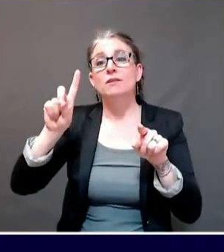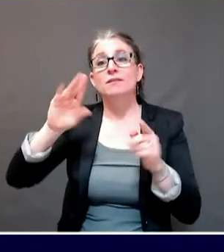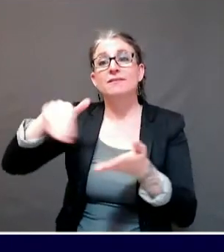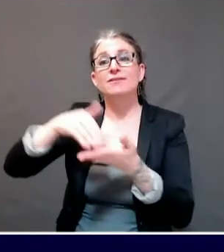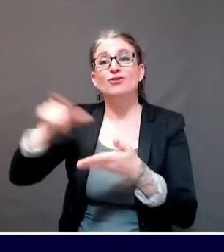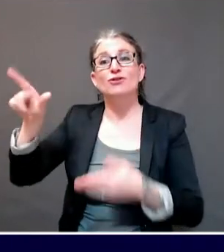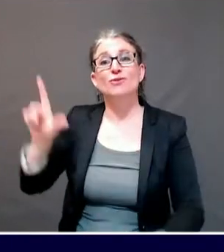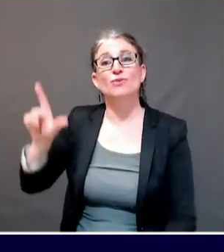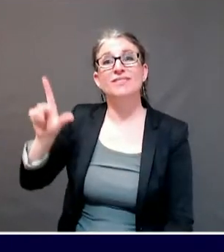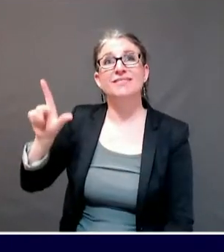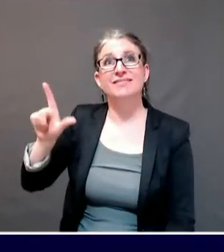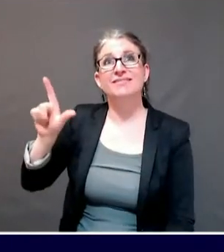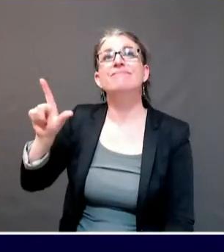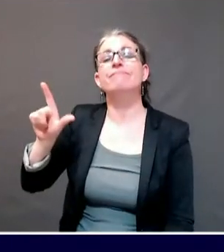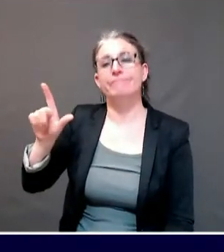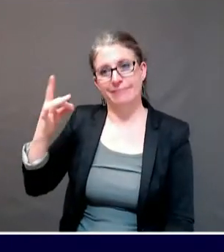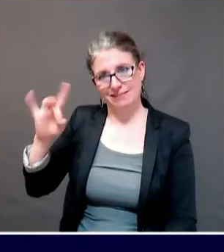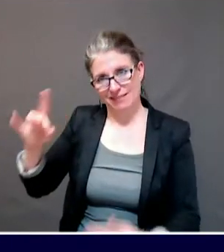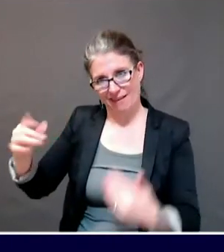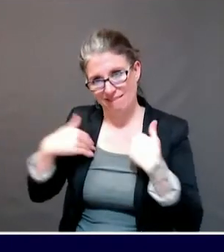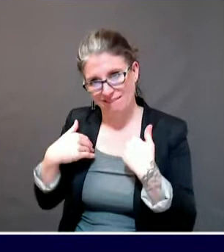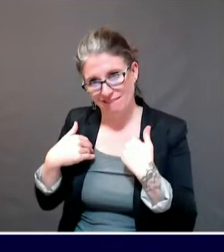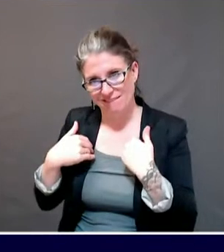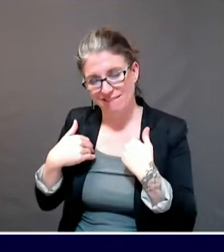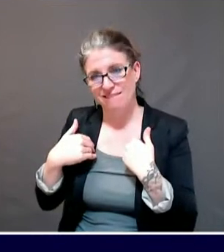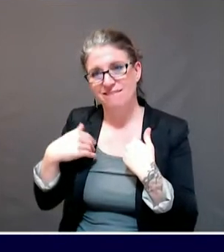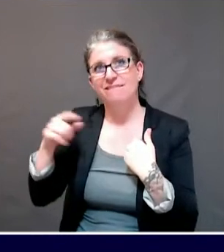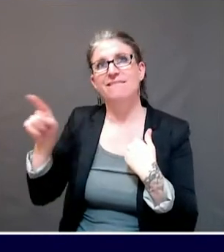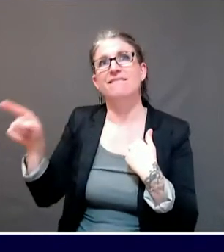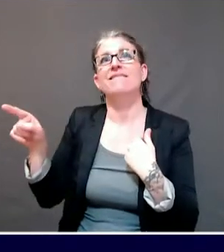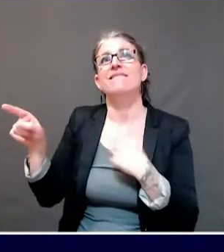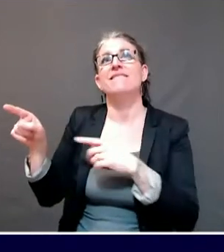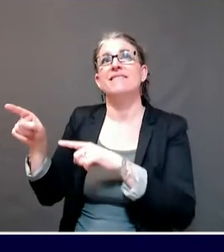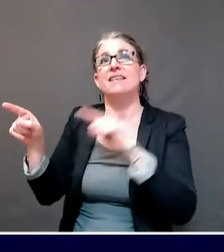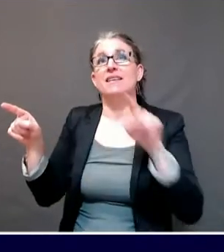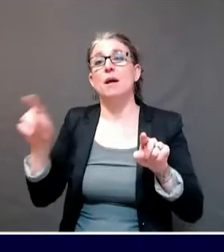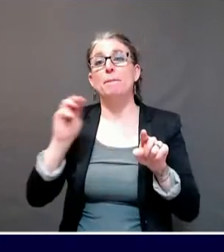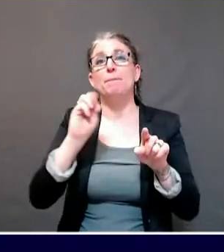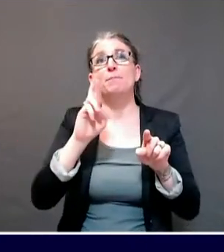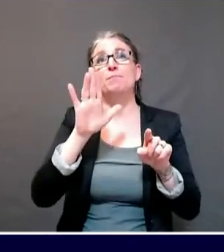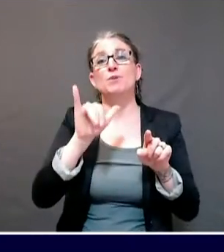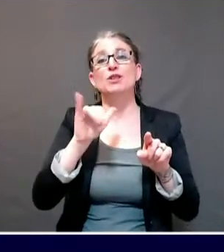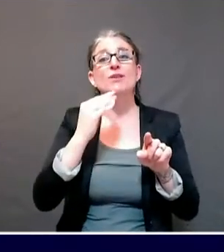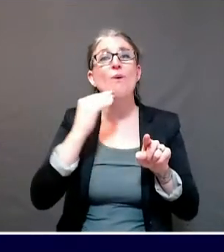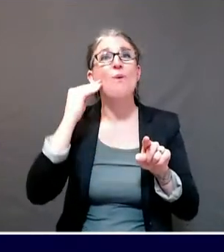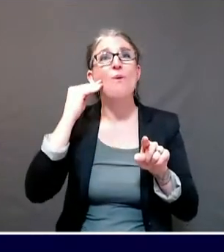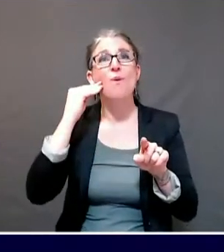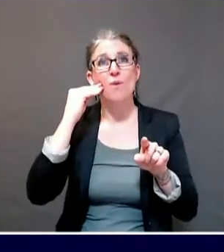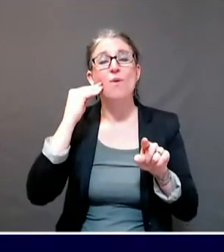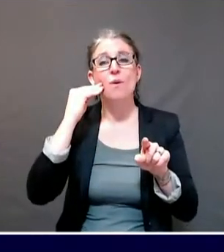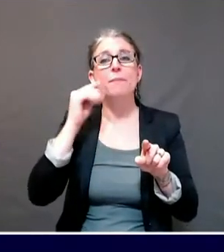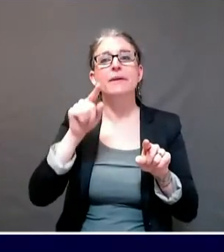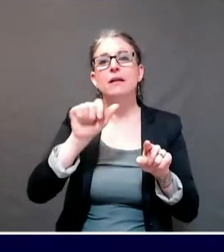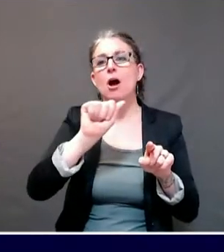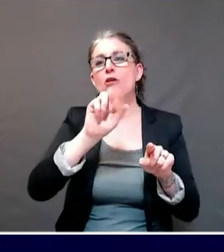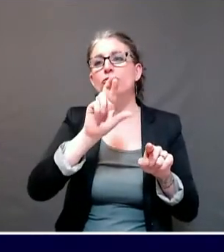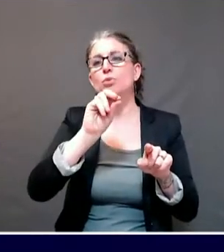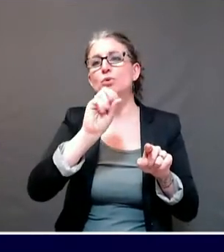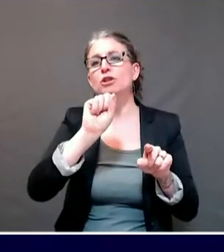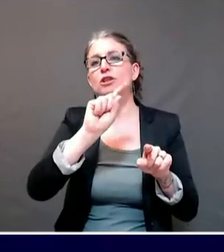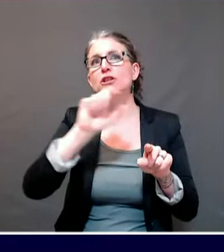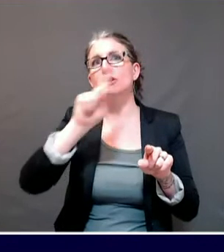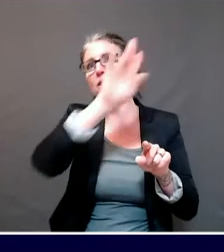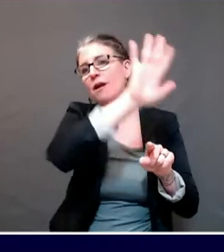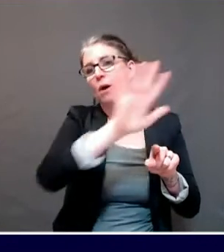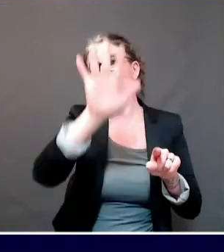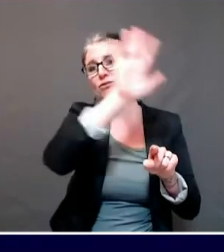cases. Mercy Home, also in Aroostook County, where we are aware of 9 cases.